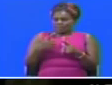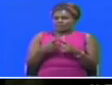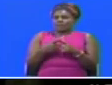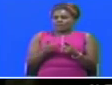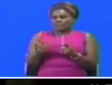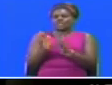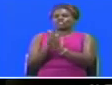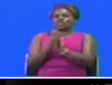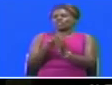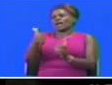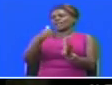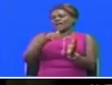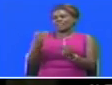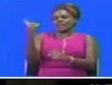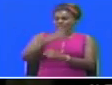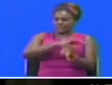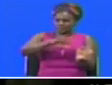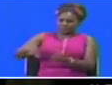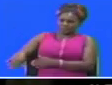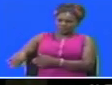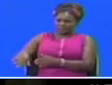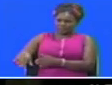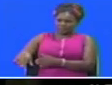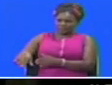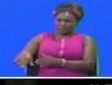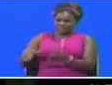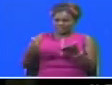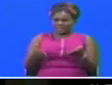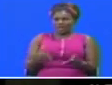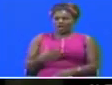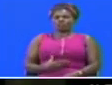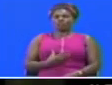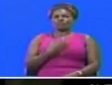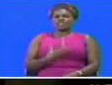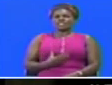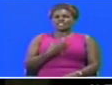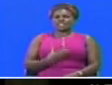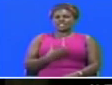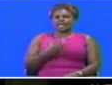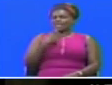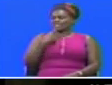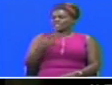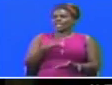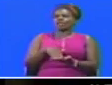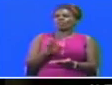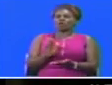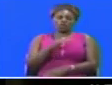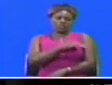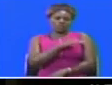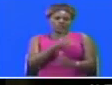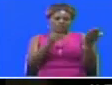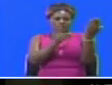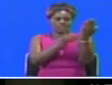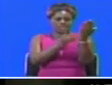is a story for another day. Perhaps none other than the guest to tell us much more this evening, Dr.